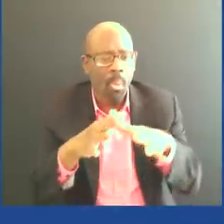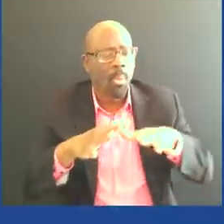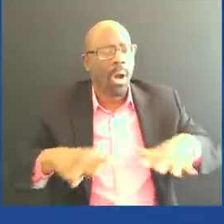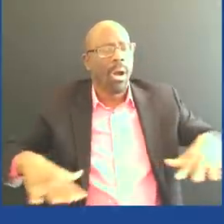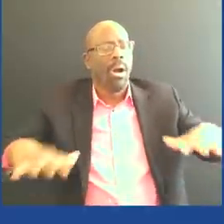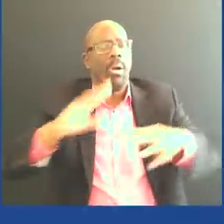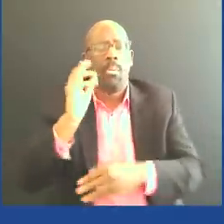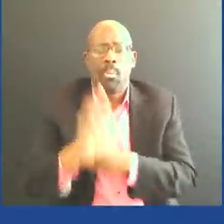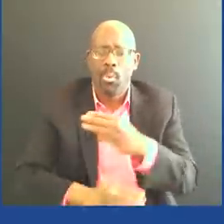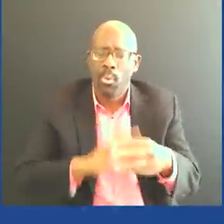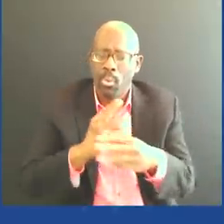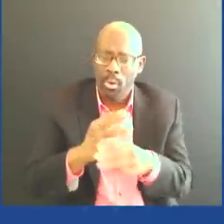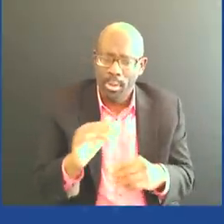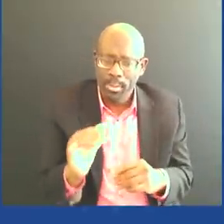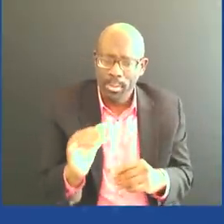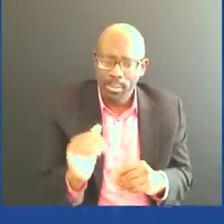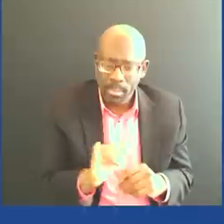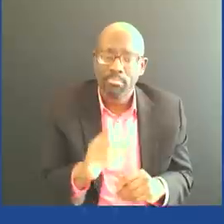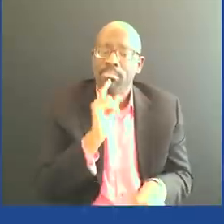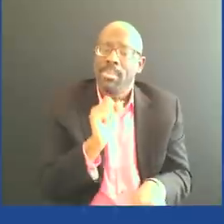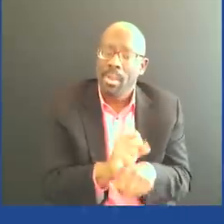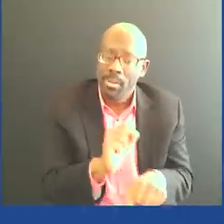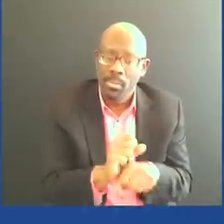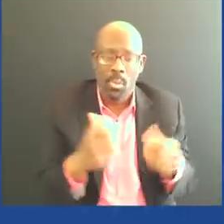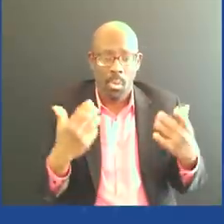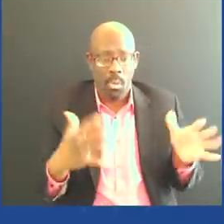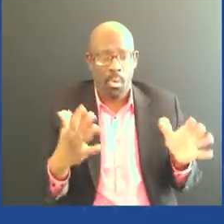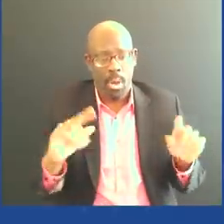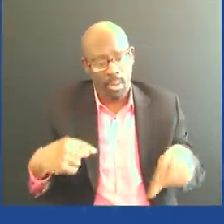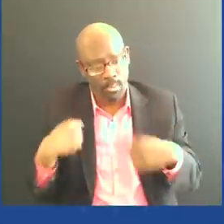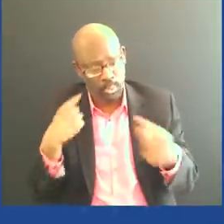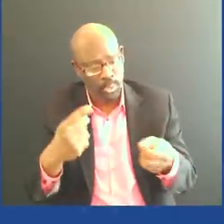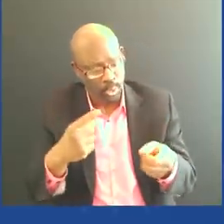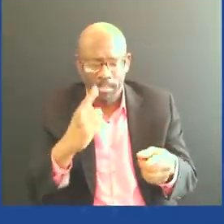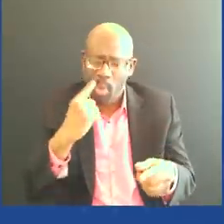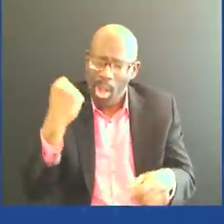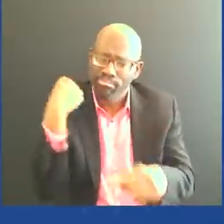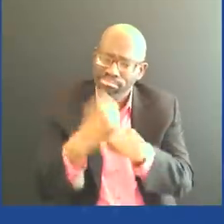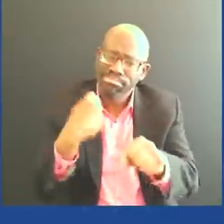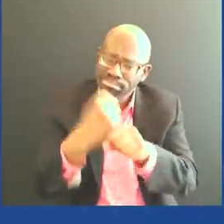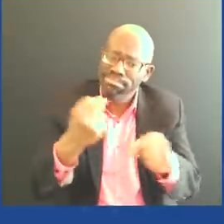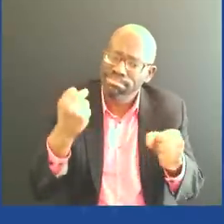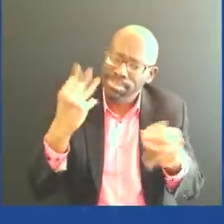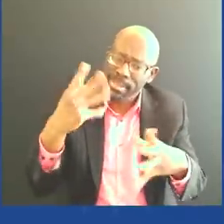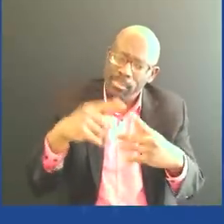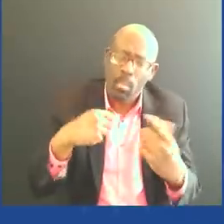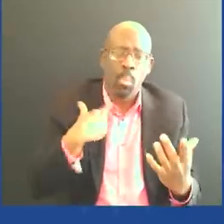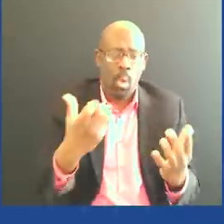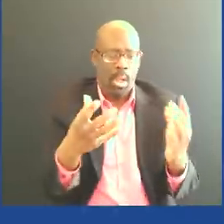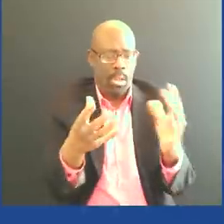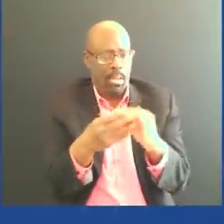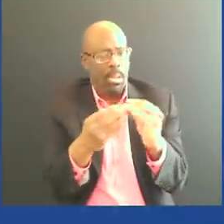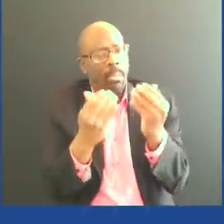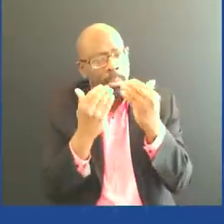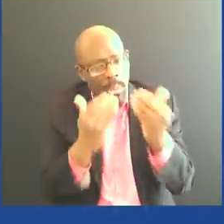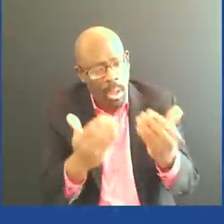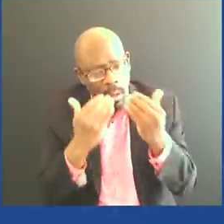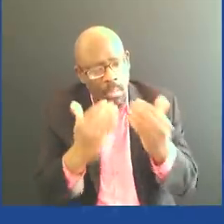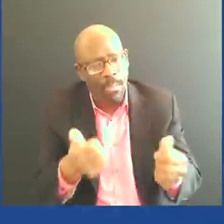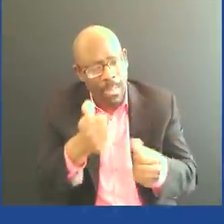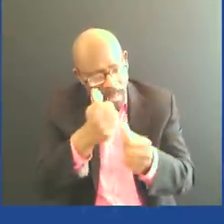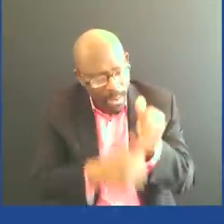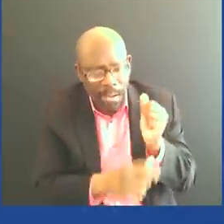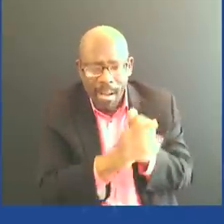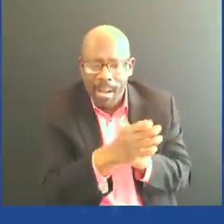it's already been doing that for some time. So I just want to say thank you to everyone involved in bringing